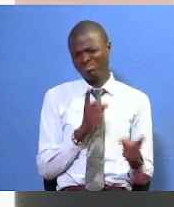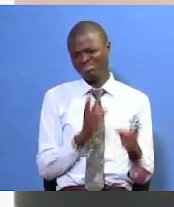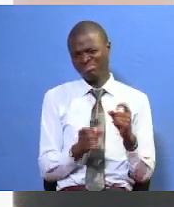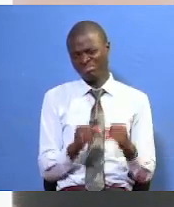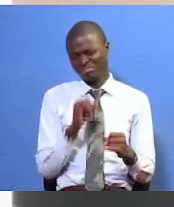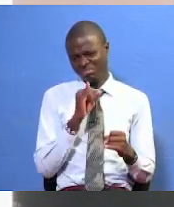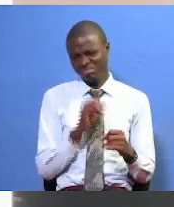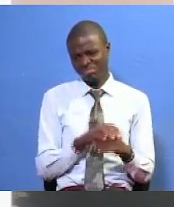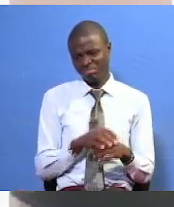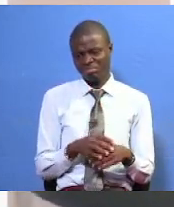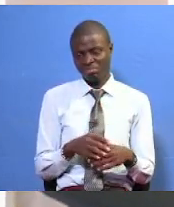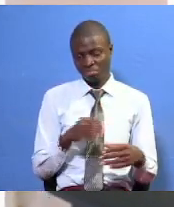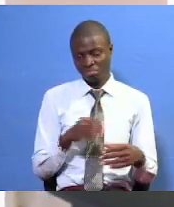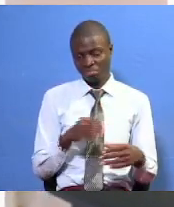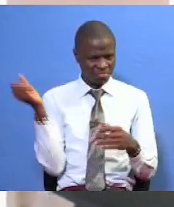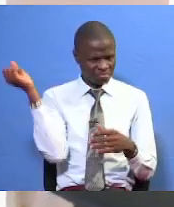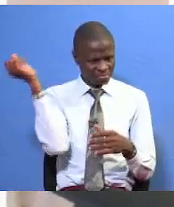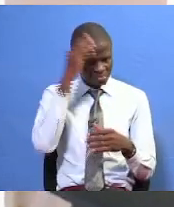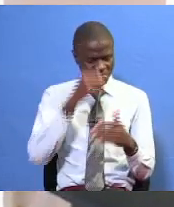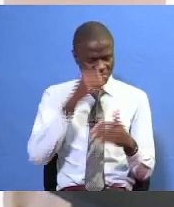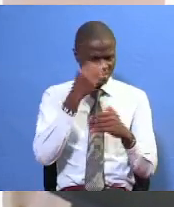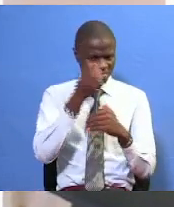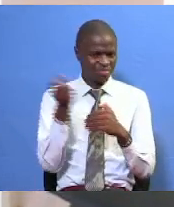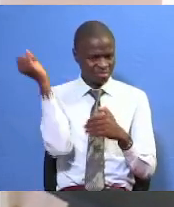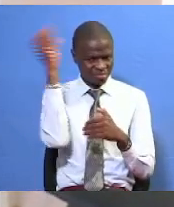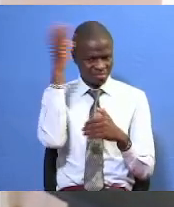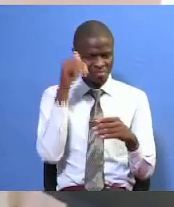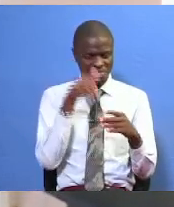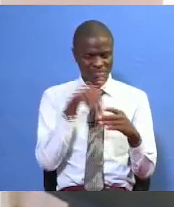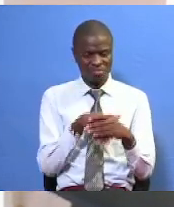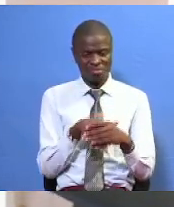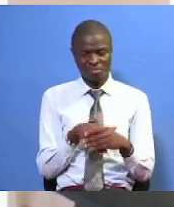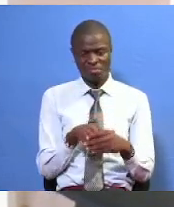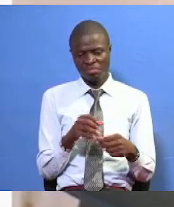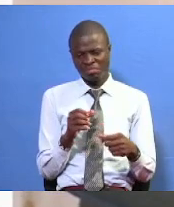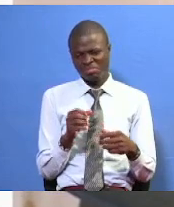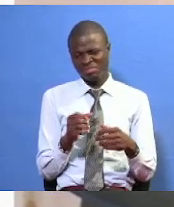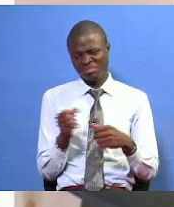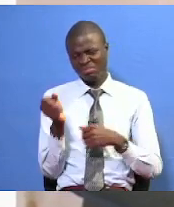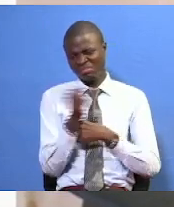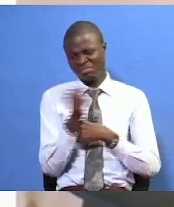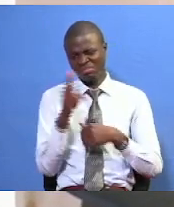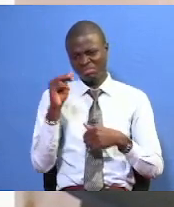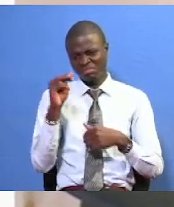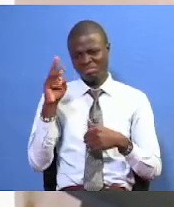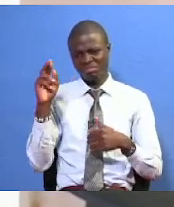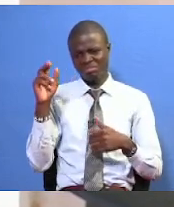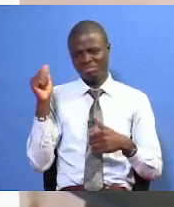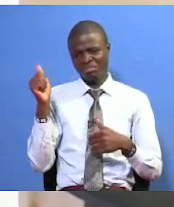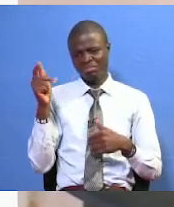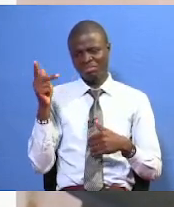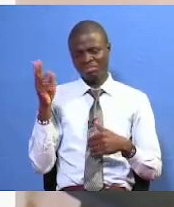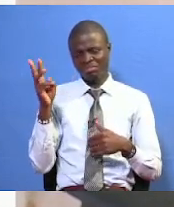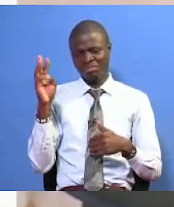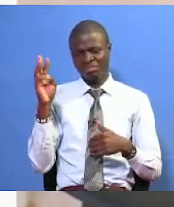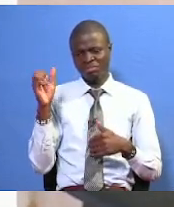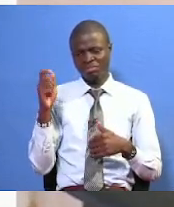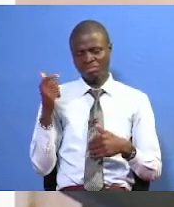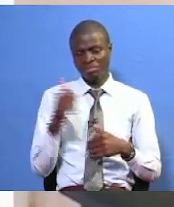After graduating in 1997 and posted to teach at Chebara Boys in Marakwet, the arc of my